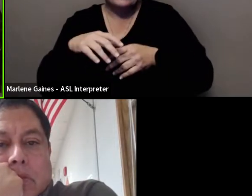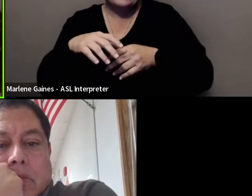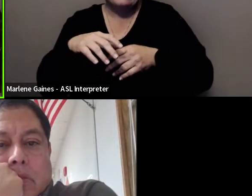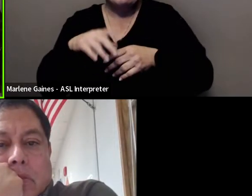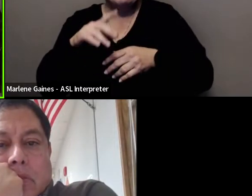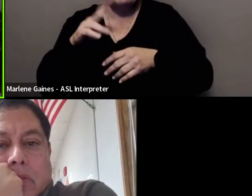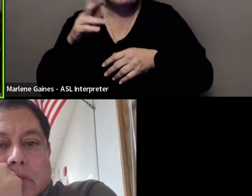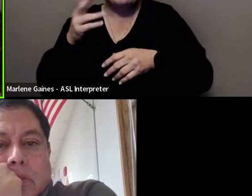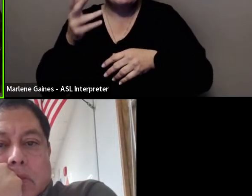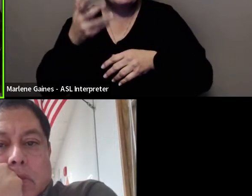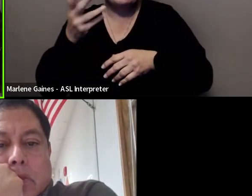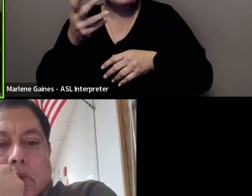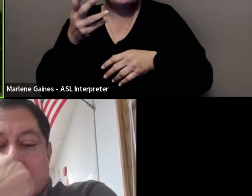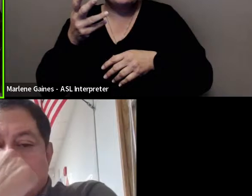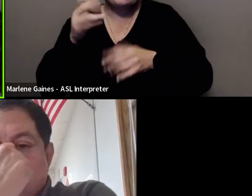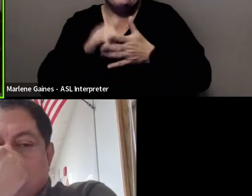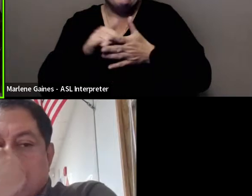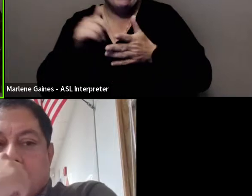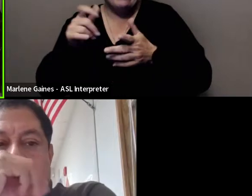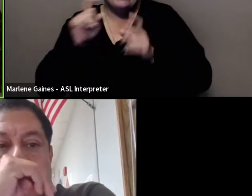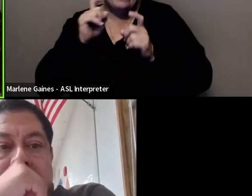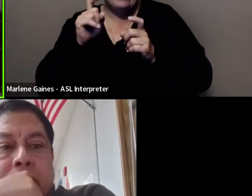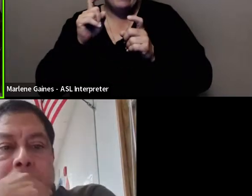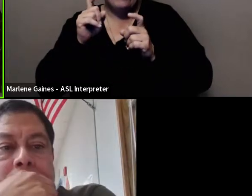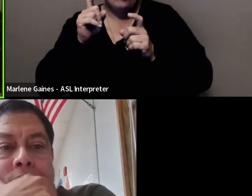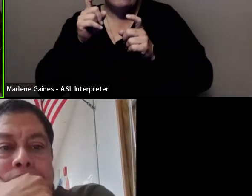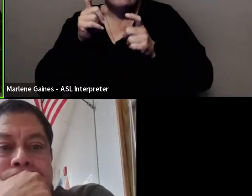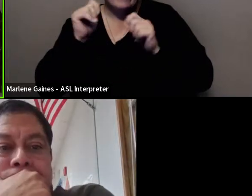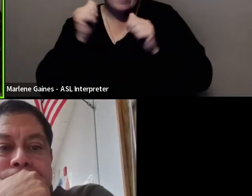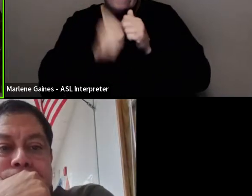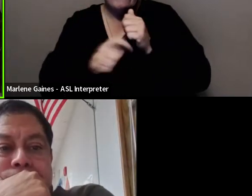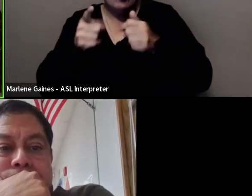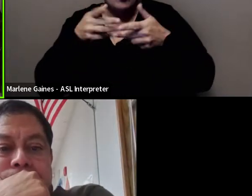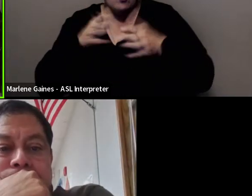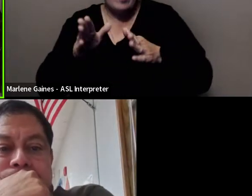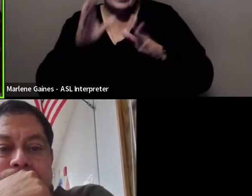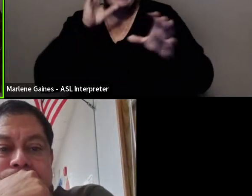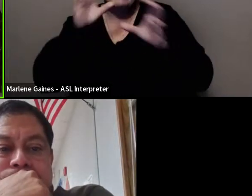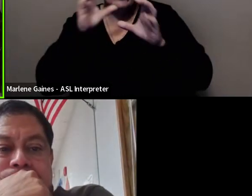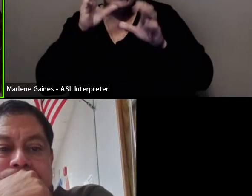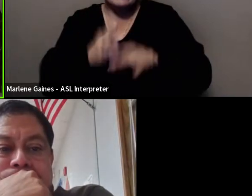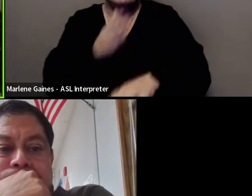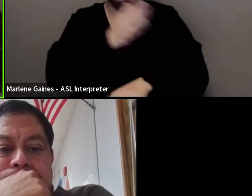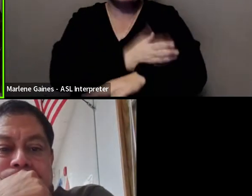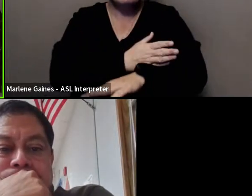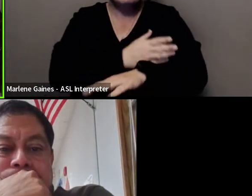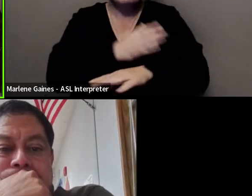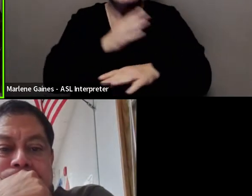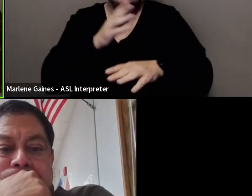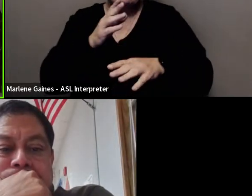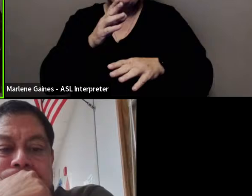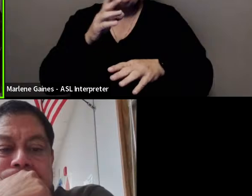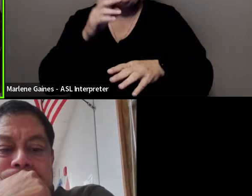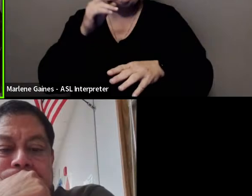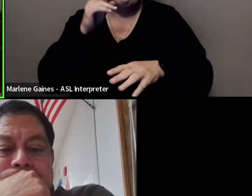It was a way to have everyone learn to communicate better through